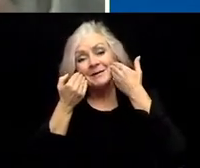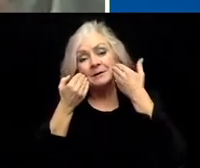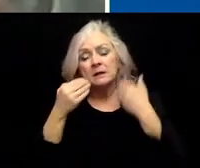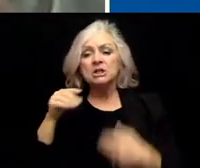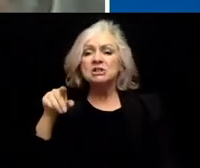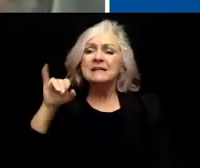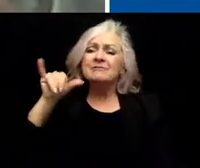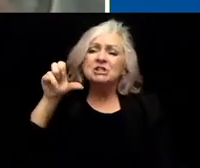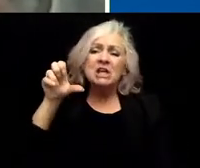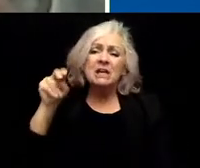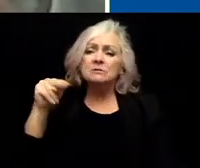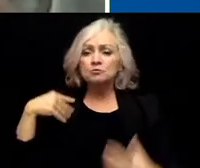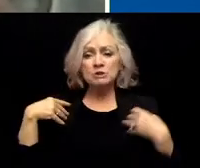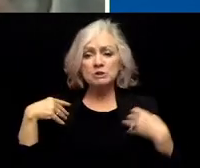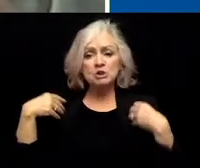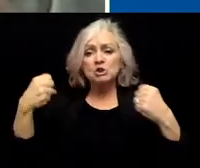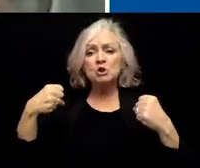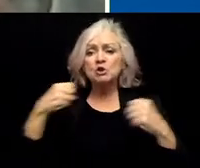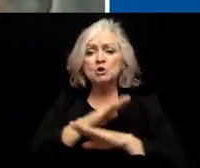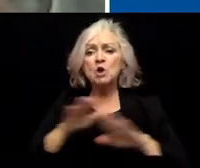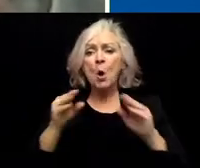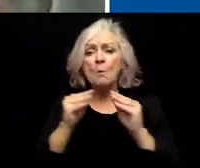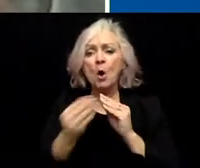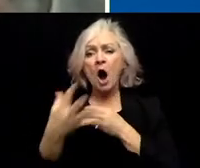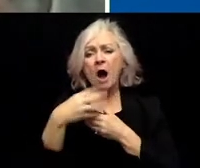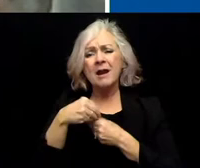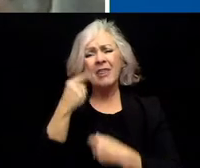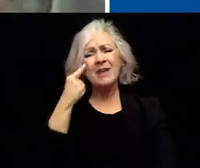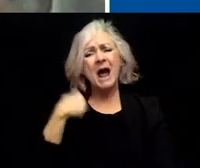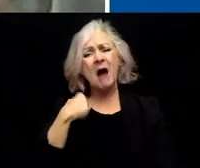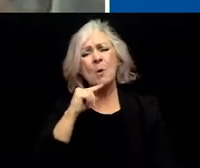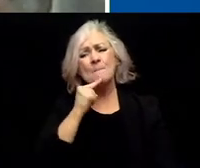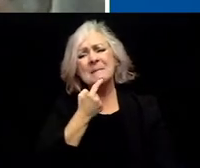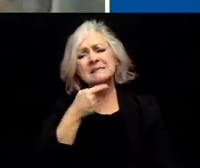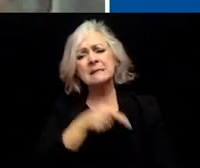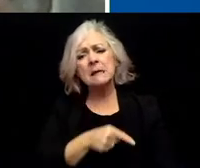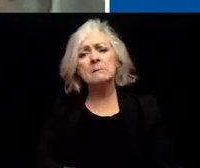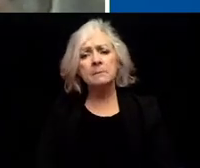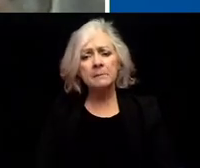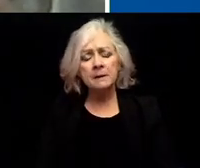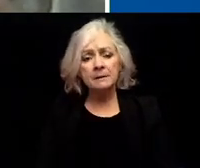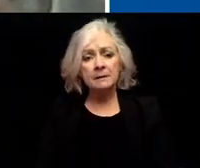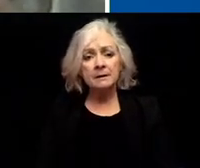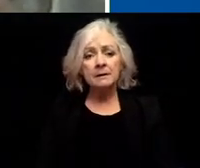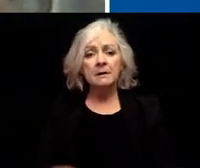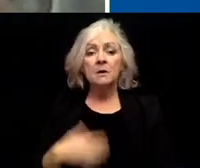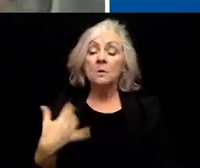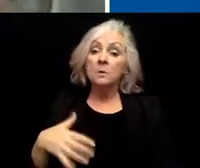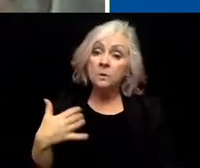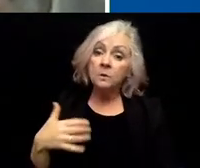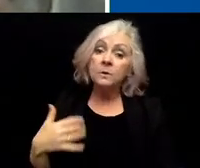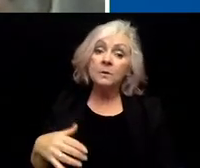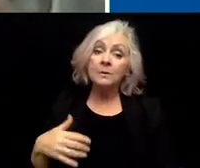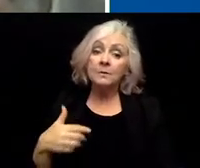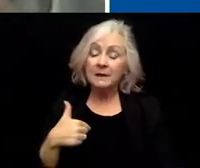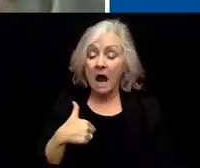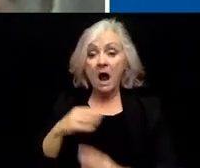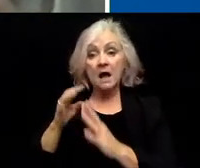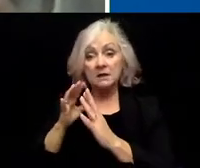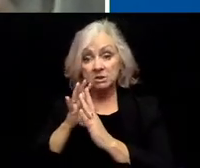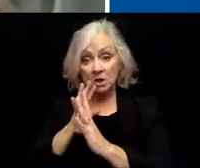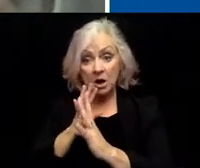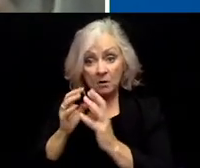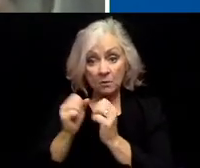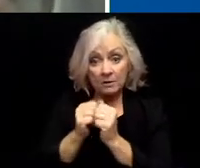have autism anymore, we'd kind of miss the Jaden we have now. And when I speak to, you know, organizations around the world, a lot